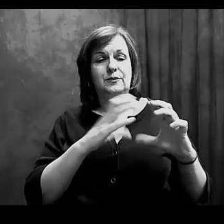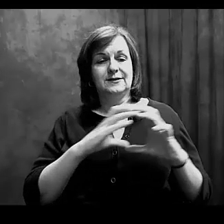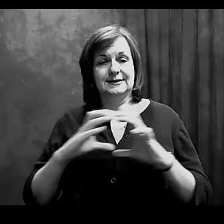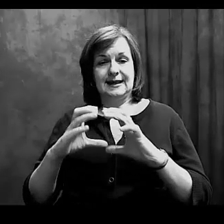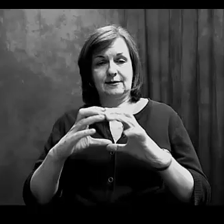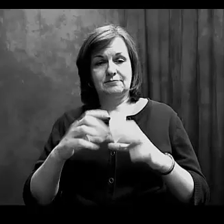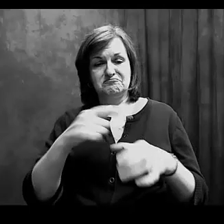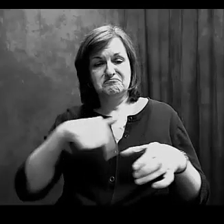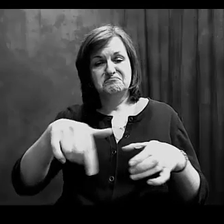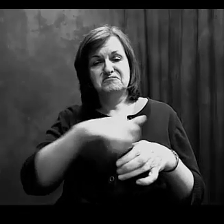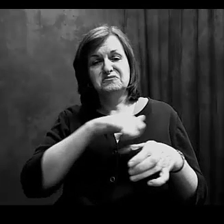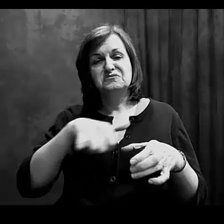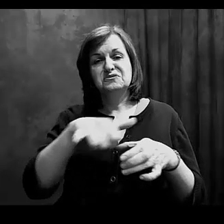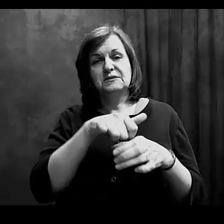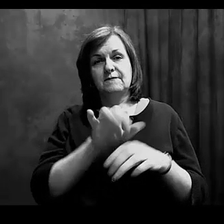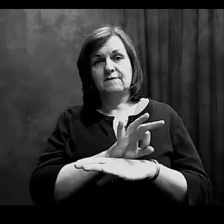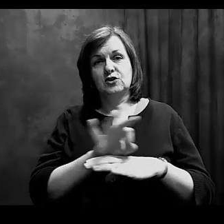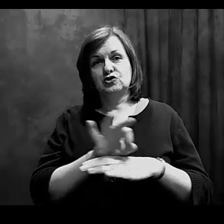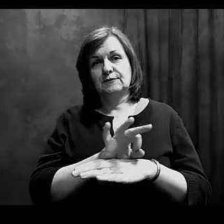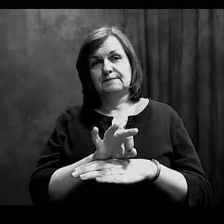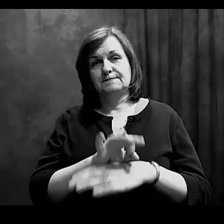with a similar function.